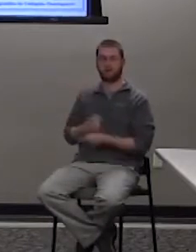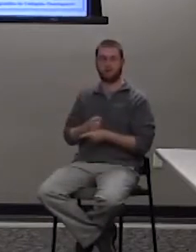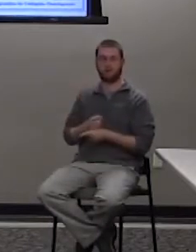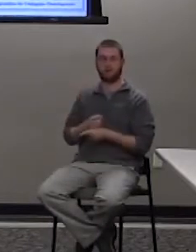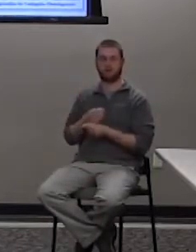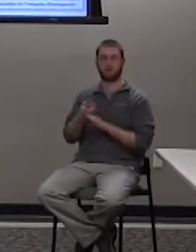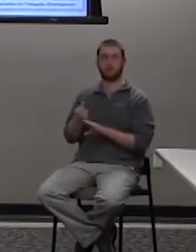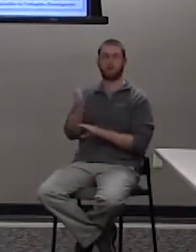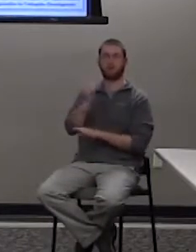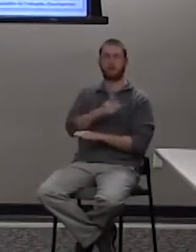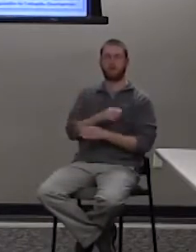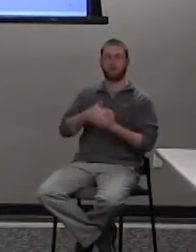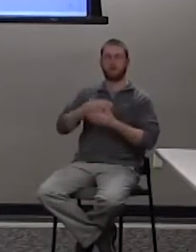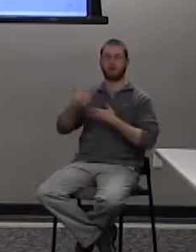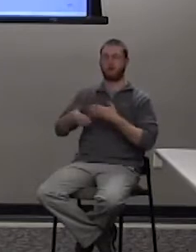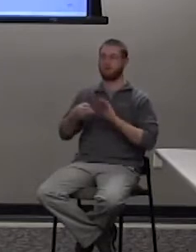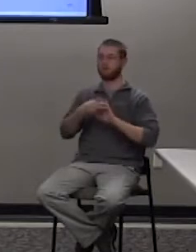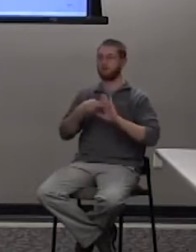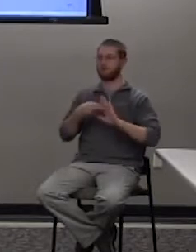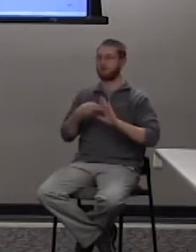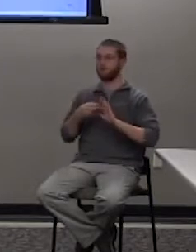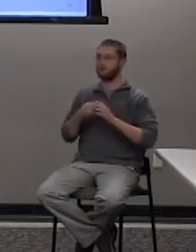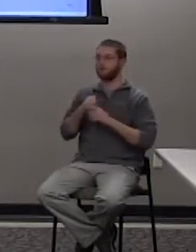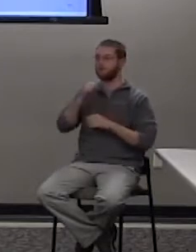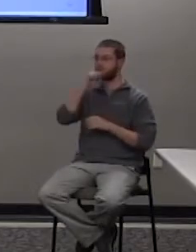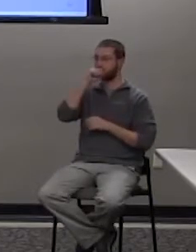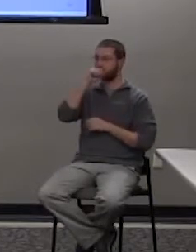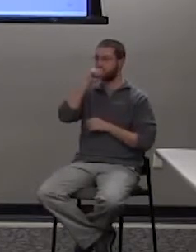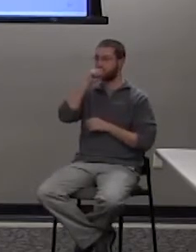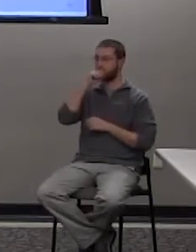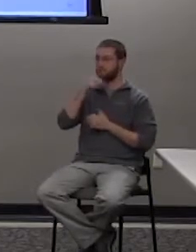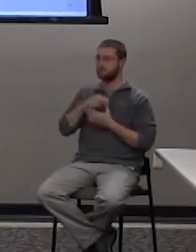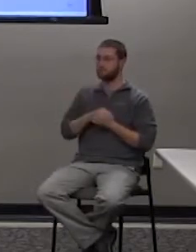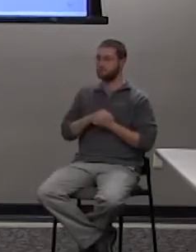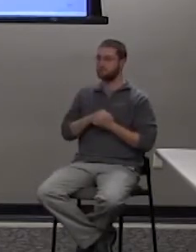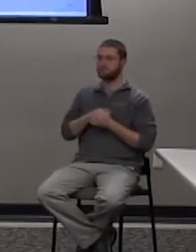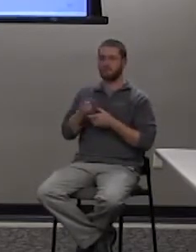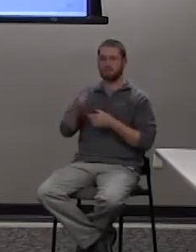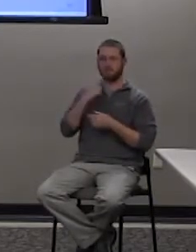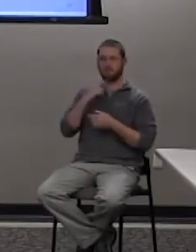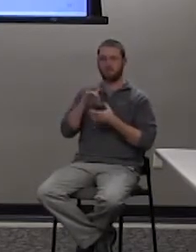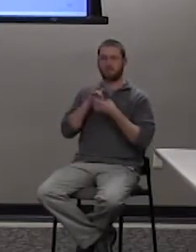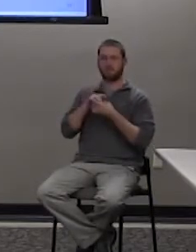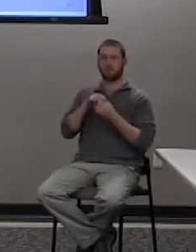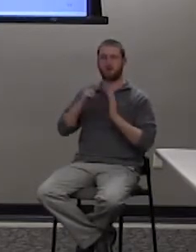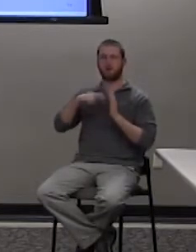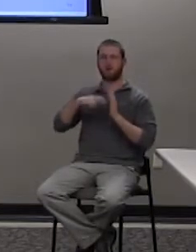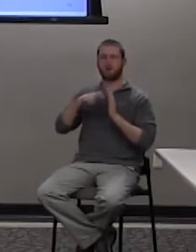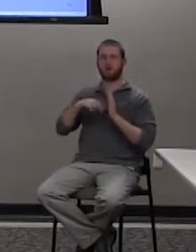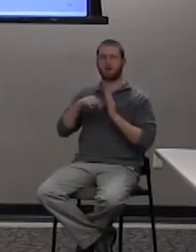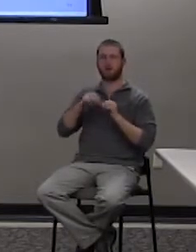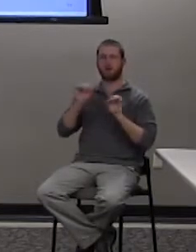then you go back to the next slide. And yeah, but how do you correlate that with reading efficiency drops to 18?